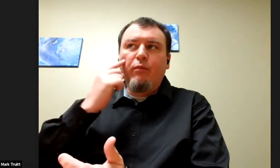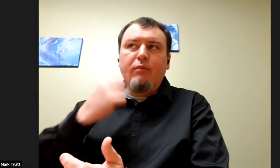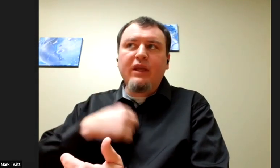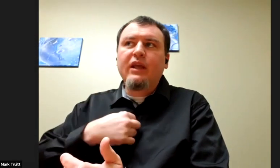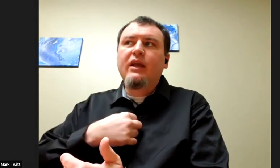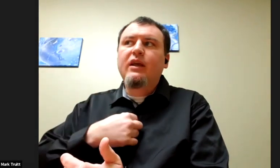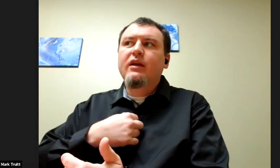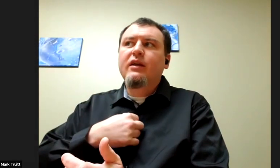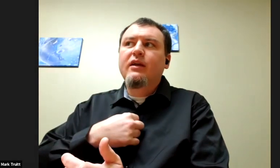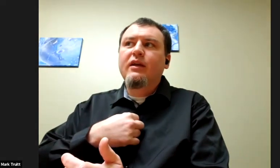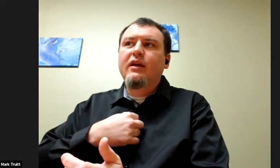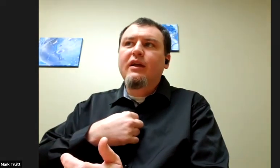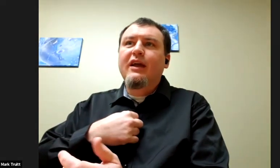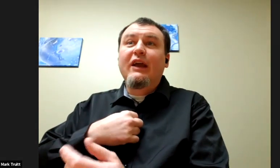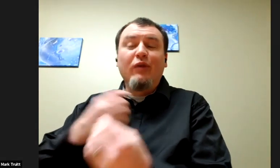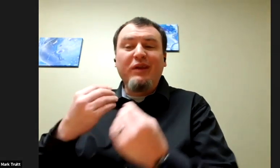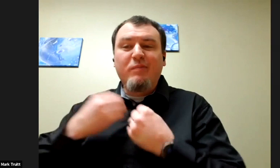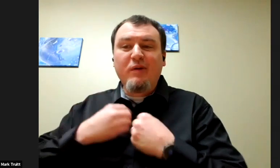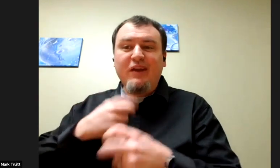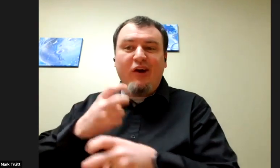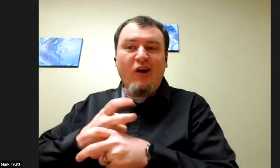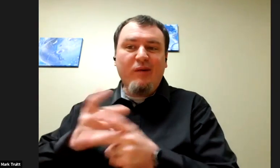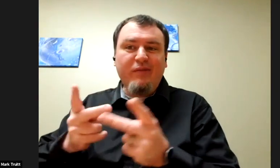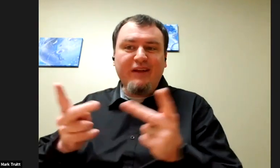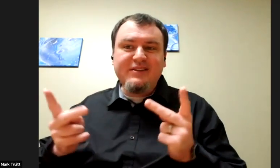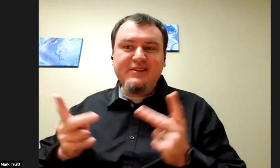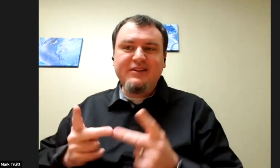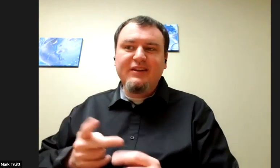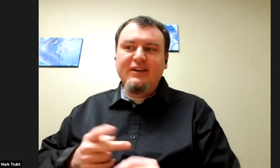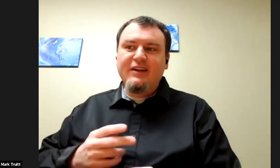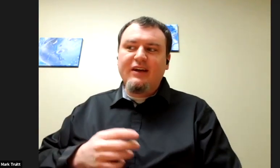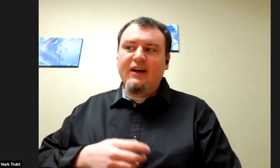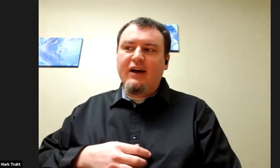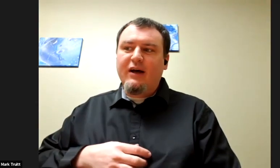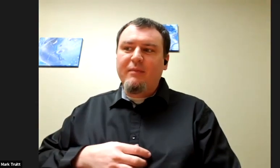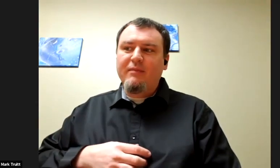And for me, it really put me in a hard place